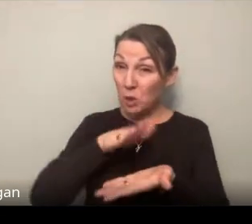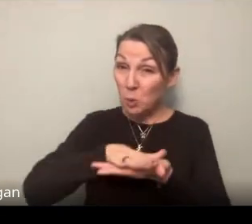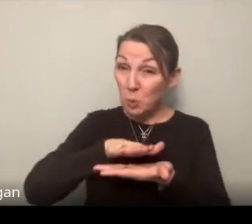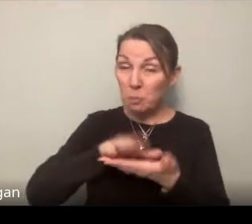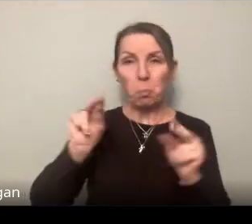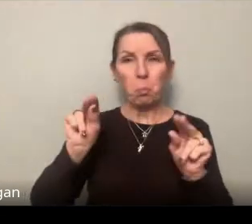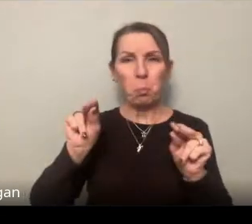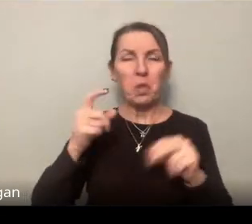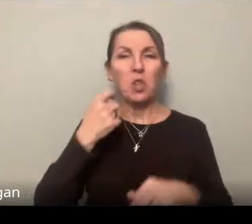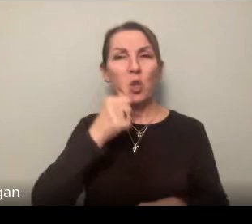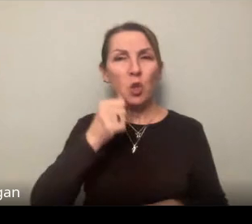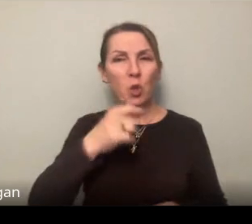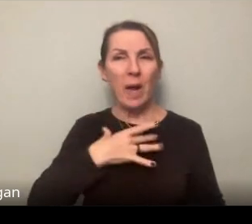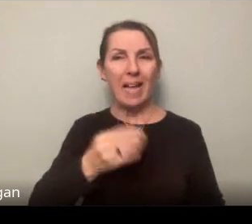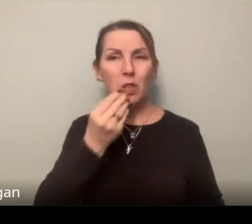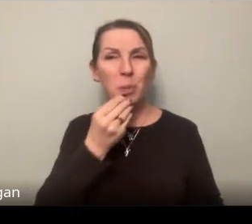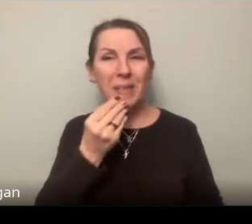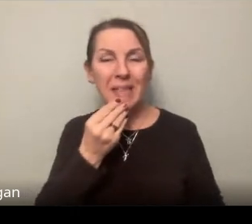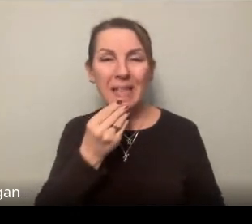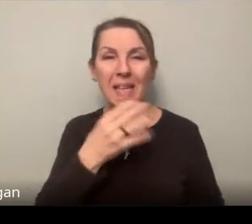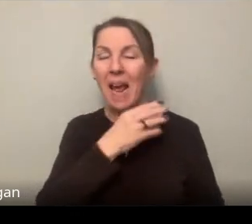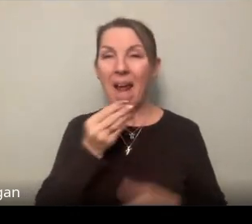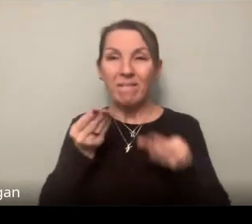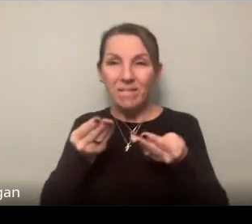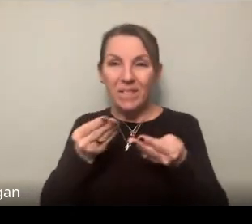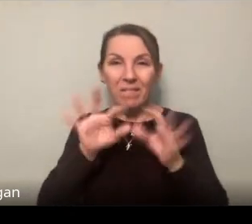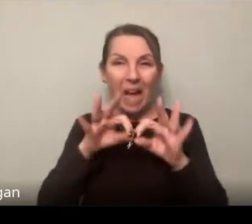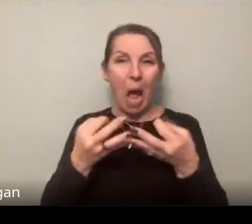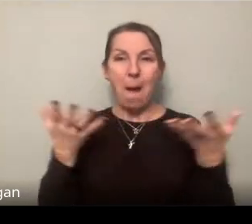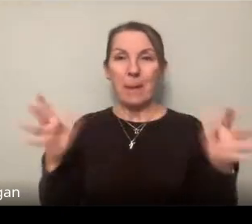just a girl who likes to eat and eat to feed her family.